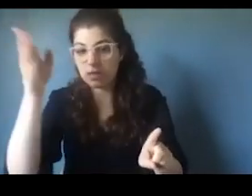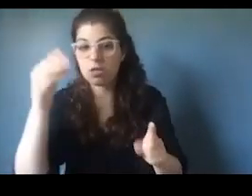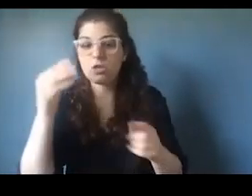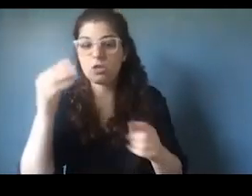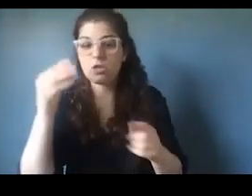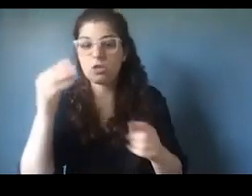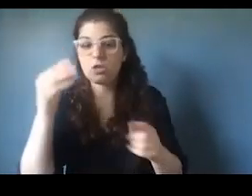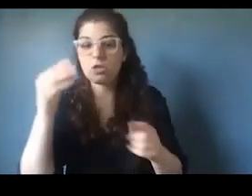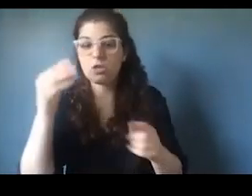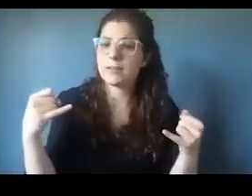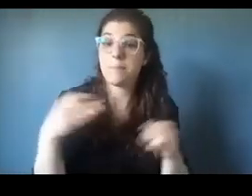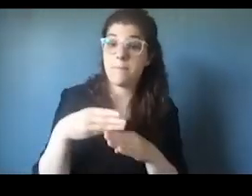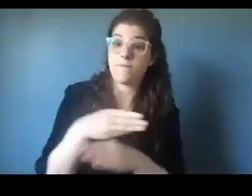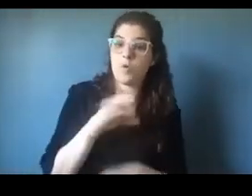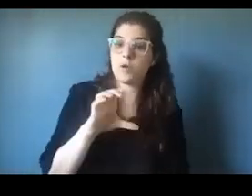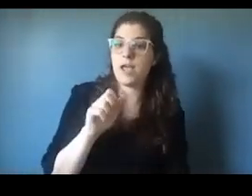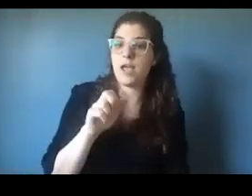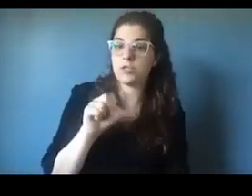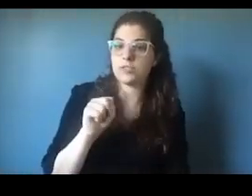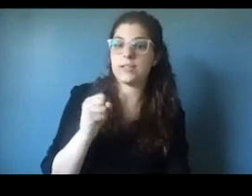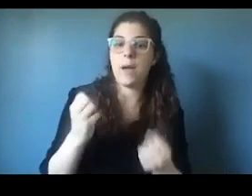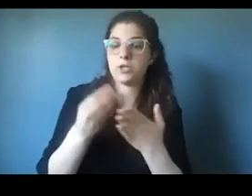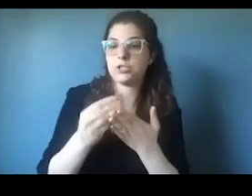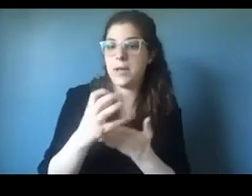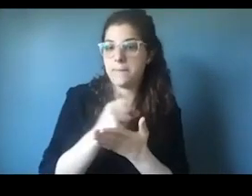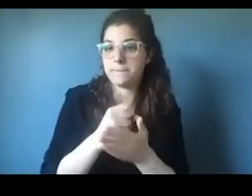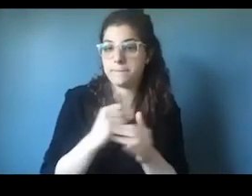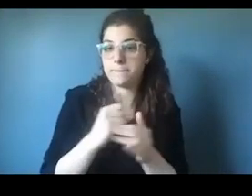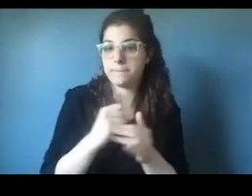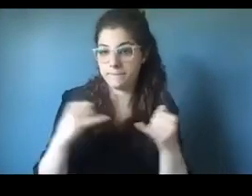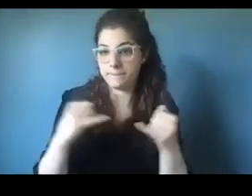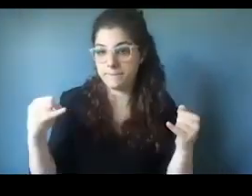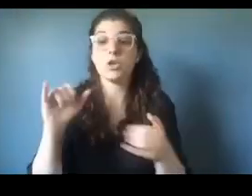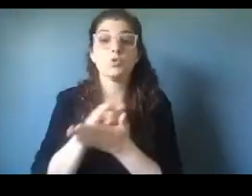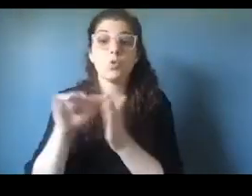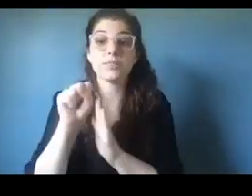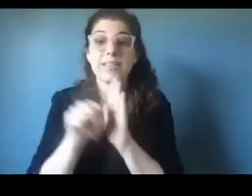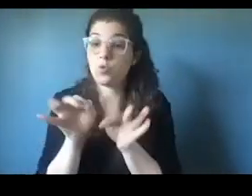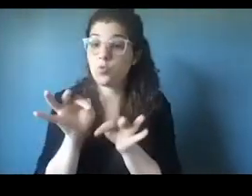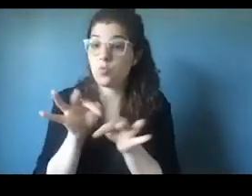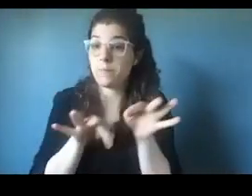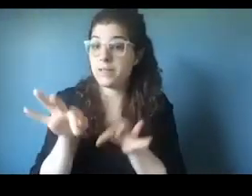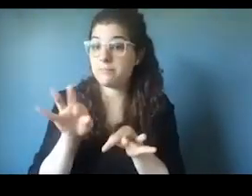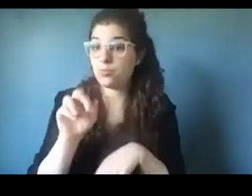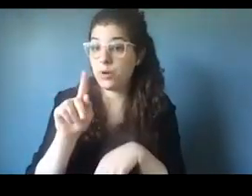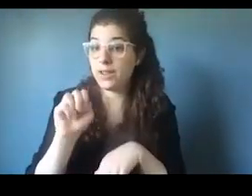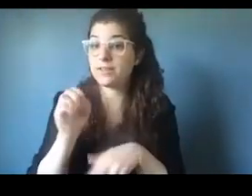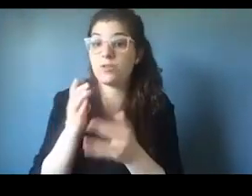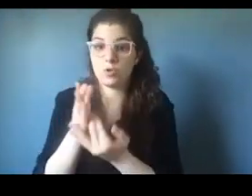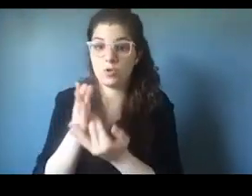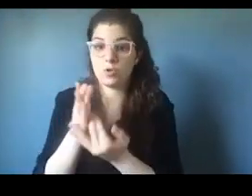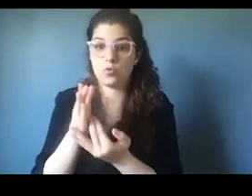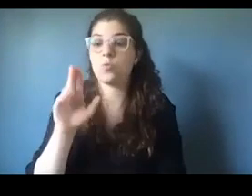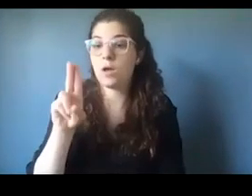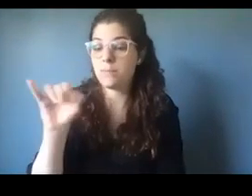to CARES, how much income would you make? Now, in New York State, the replacement rate of earnings through the unemployment insurance system is